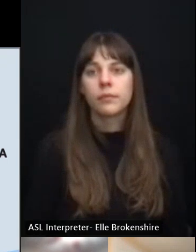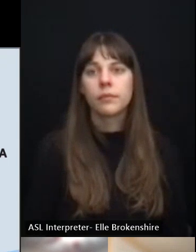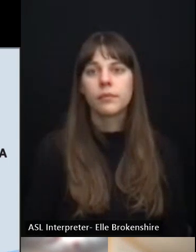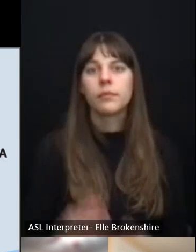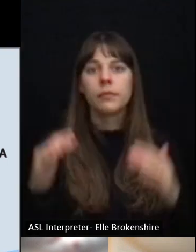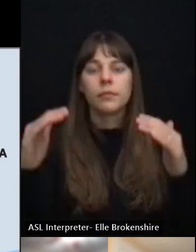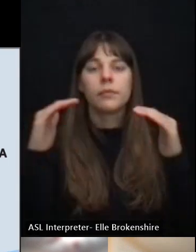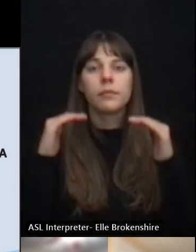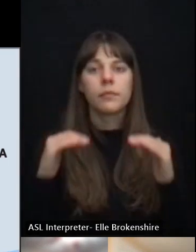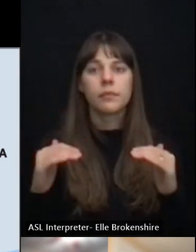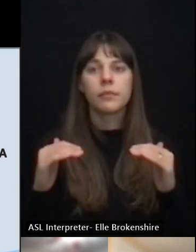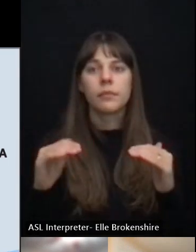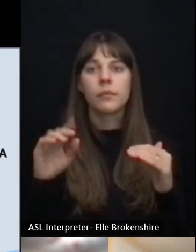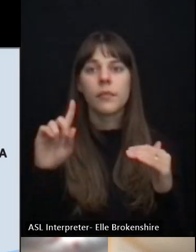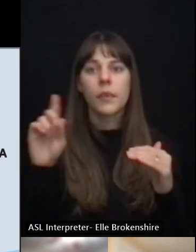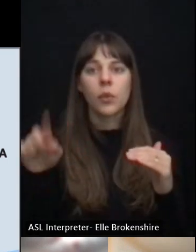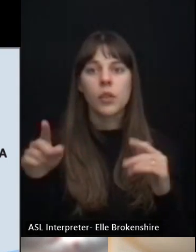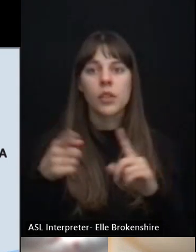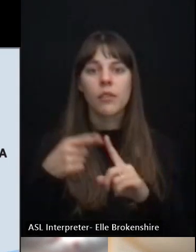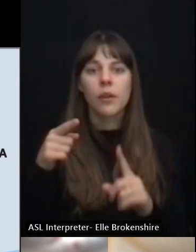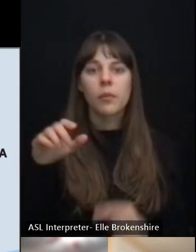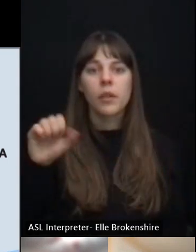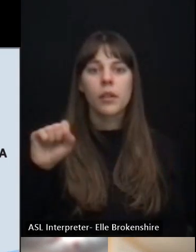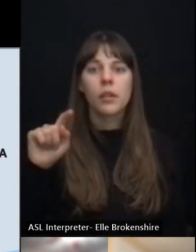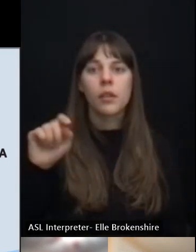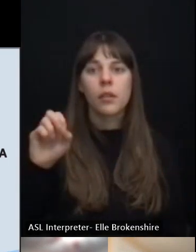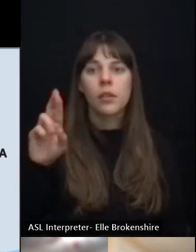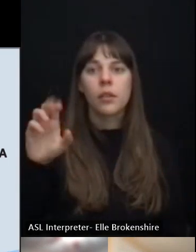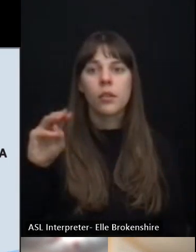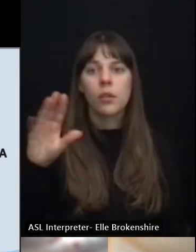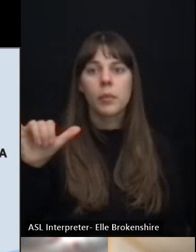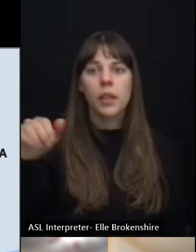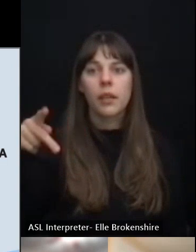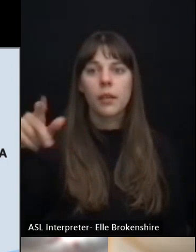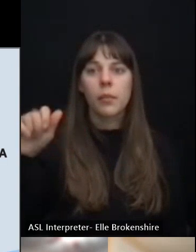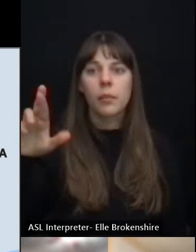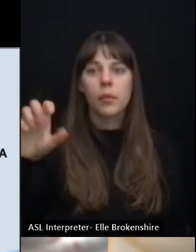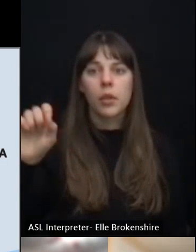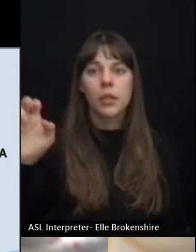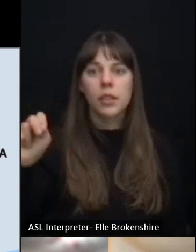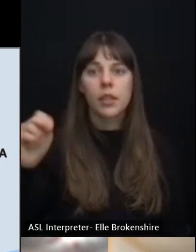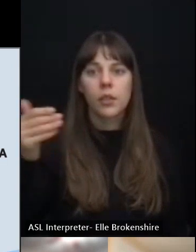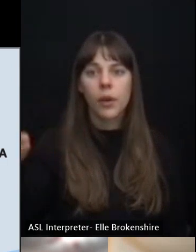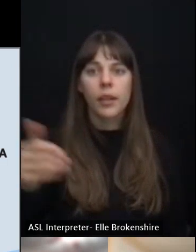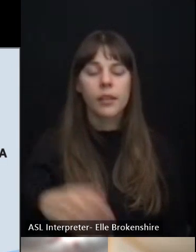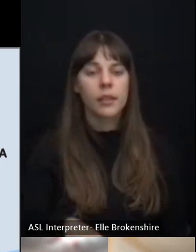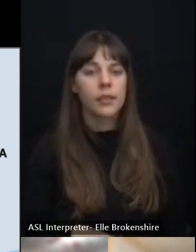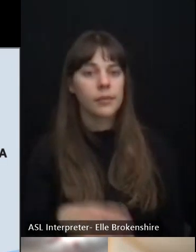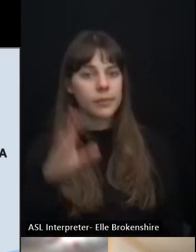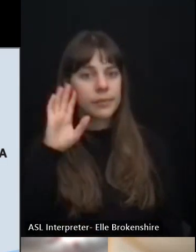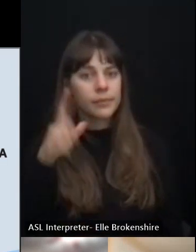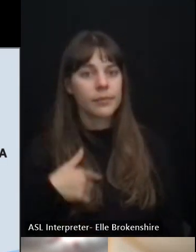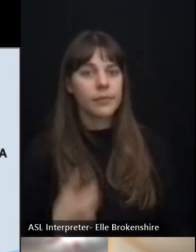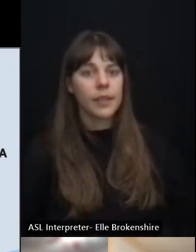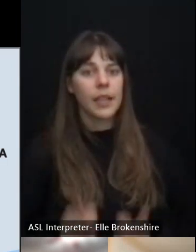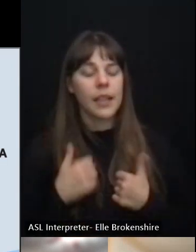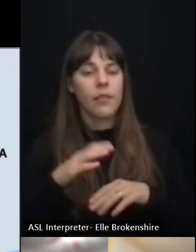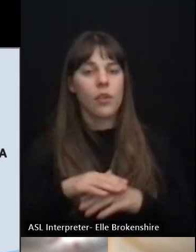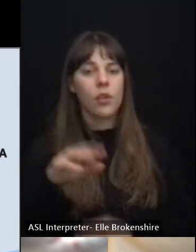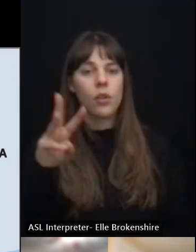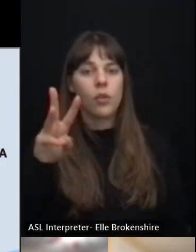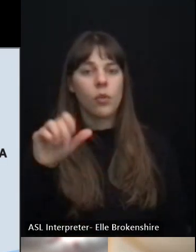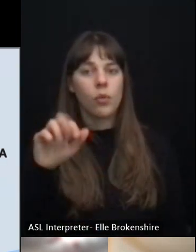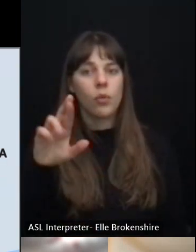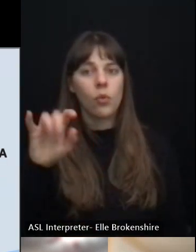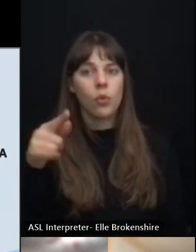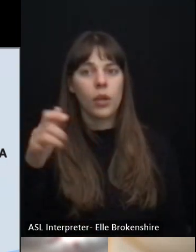All right. Our next question is from Stormy Parson. Stormy, go ahead. Hi, I live on Warrington Avenue. I